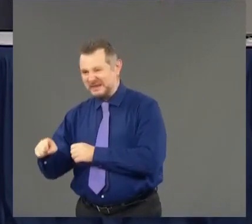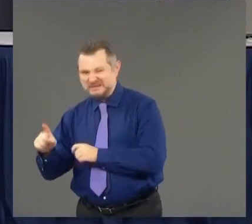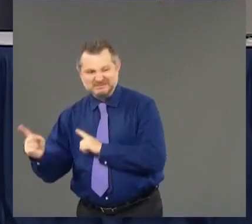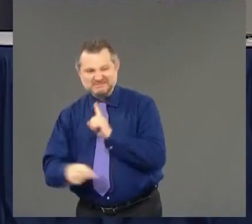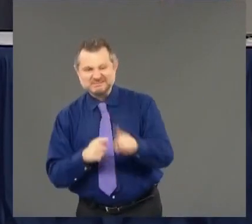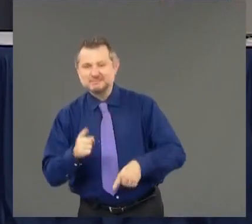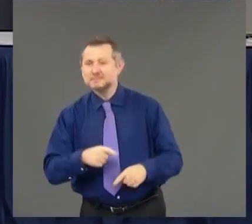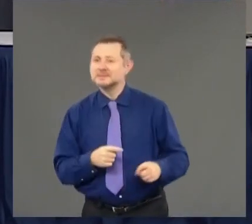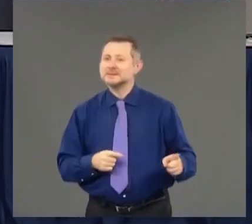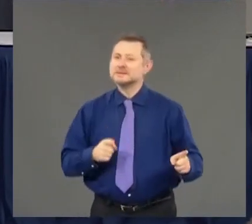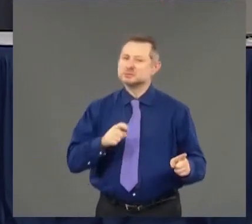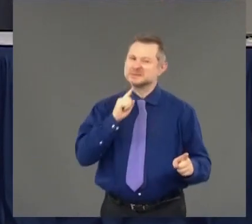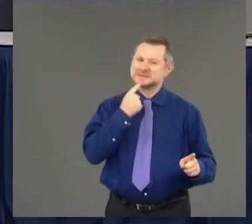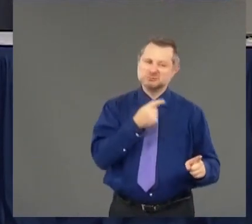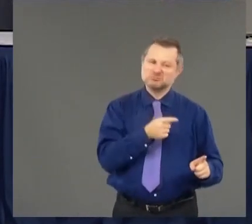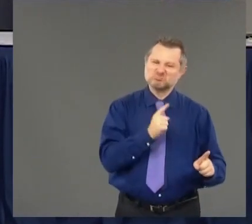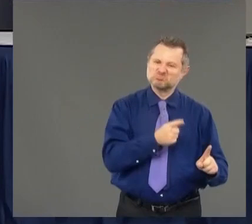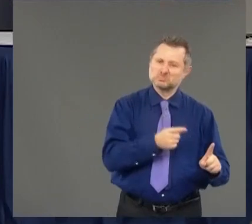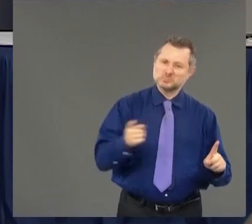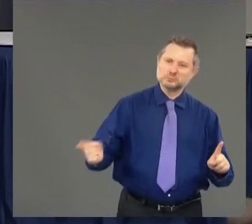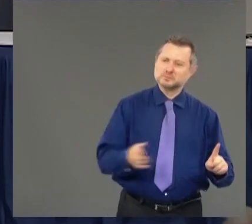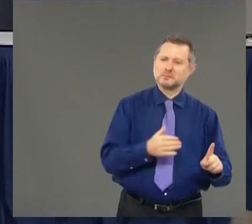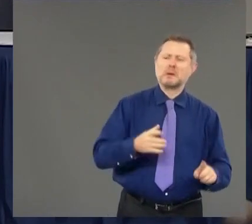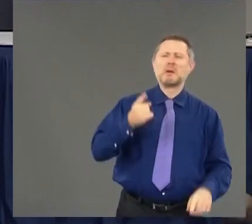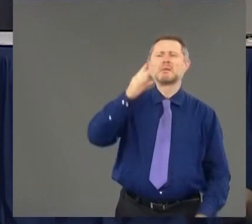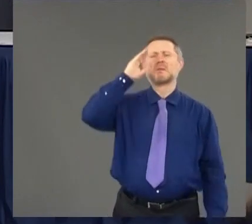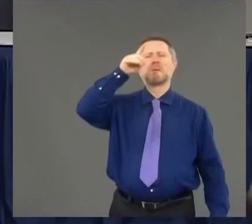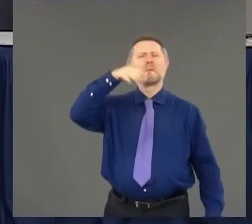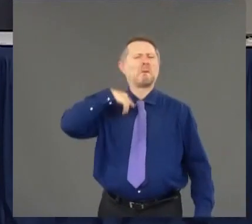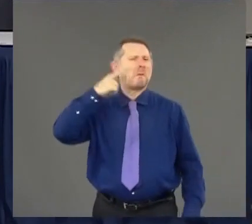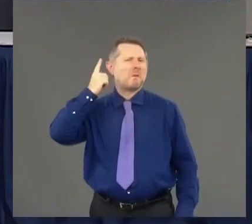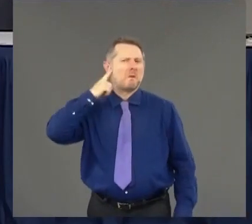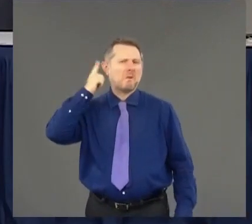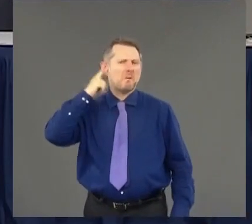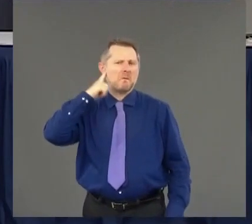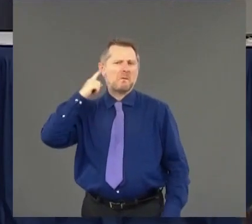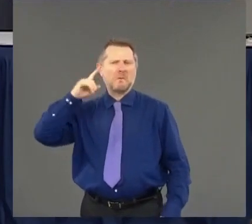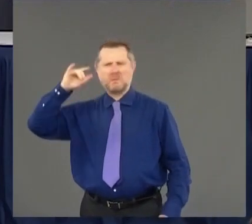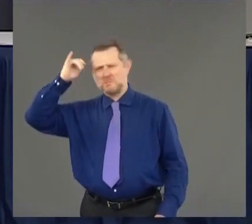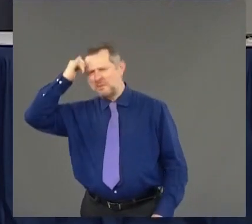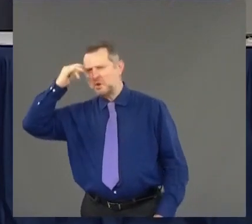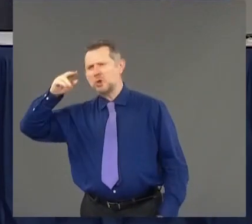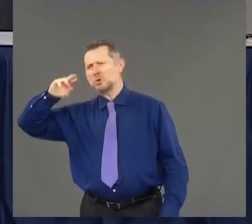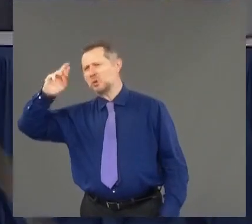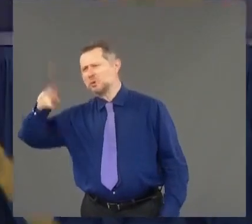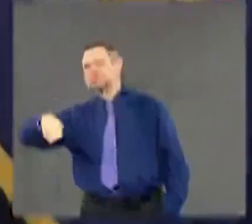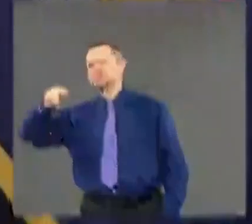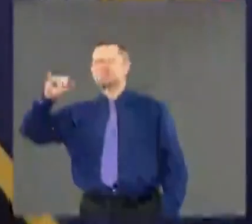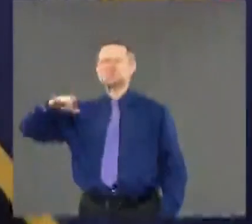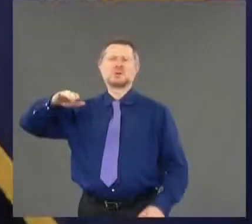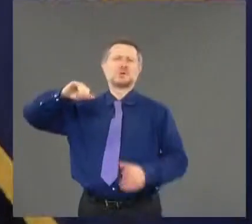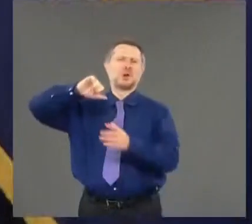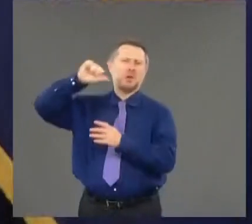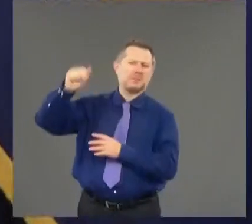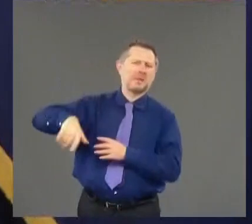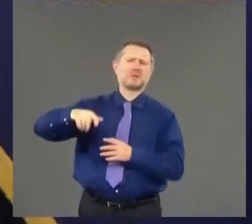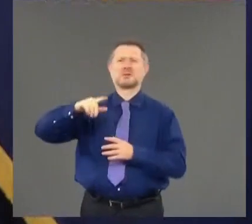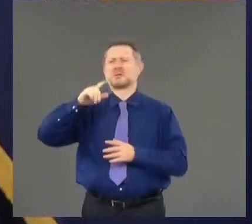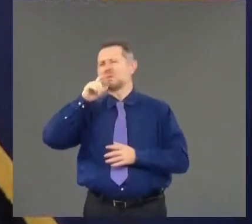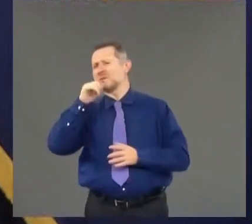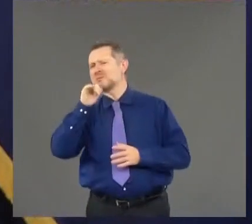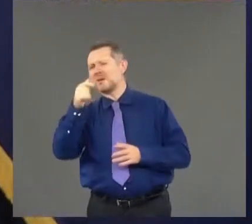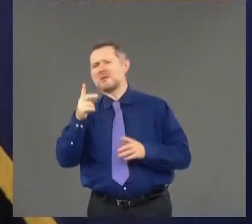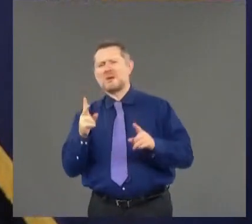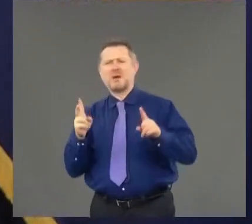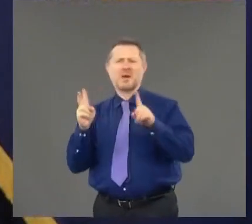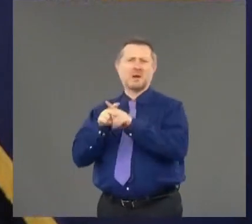then, I mean, that's happening in restaurants in Buffalo, Rochester, Albany. Why wouldn't this apply to other jurisdictions in the state? Look, you're not going to